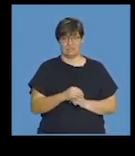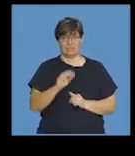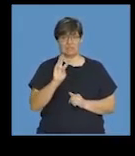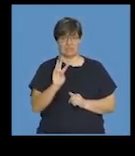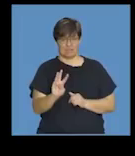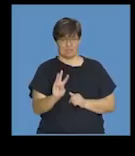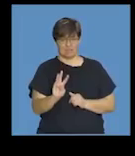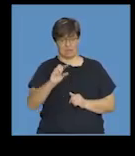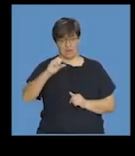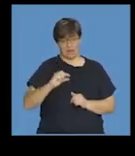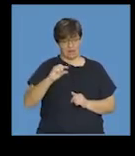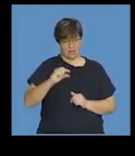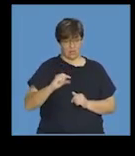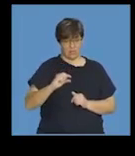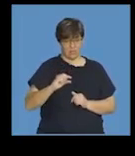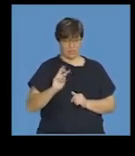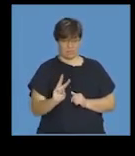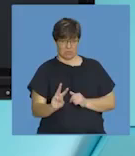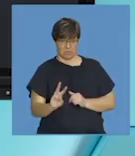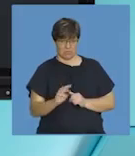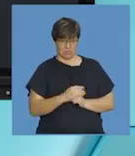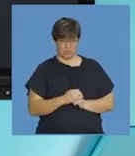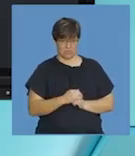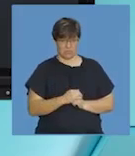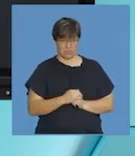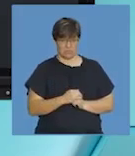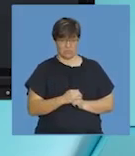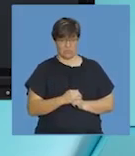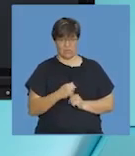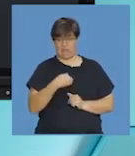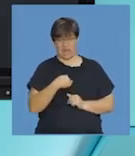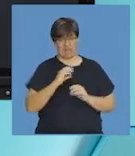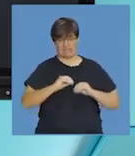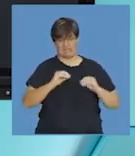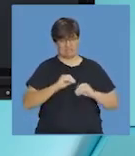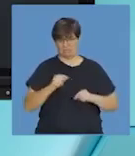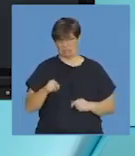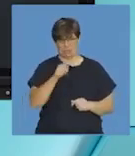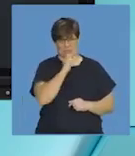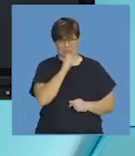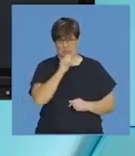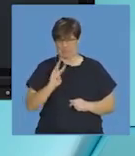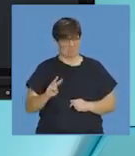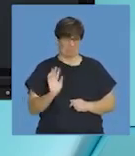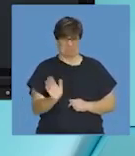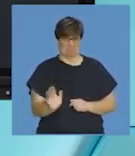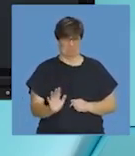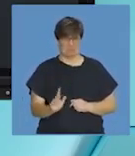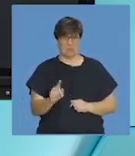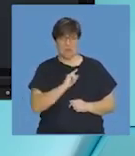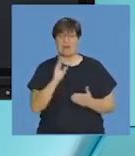as a lowercase w. Okay, I don't like teaching my learners to use a W